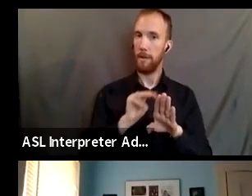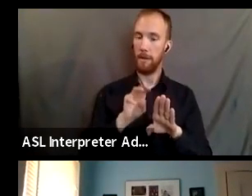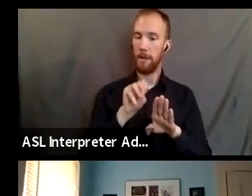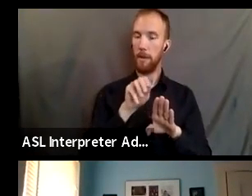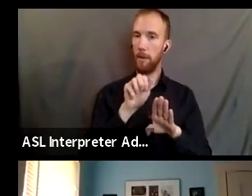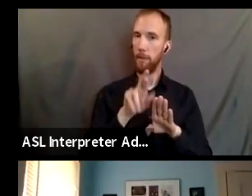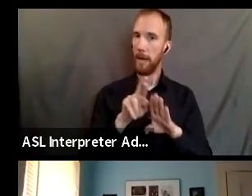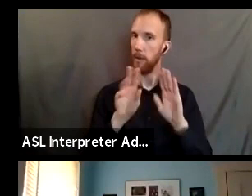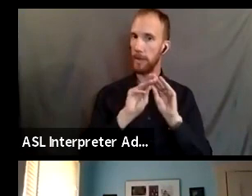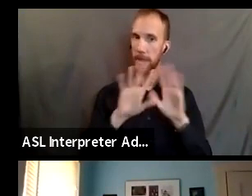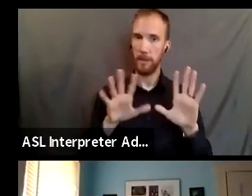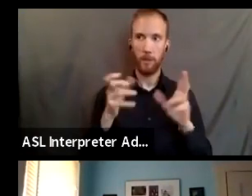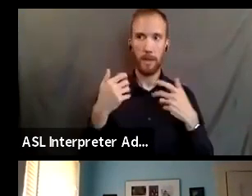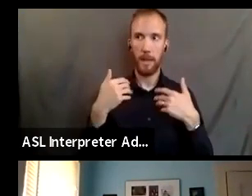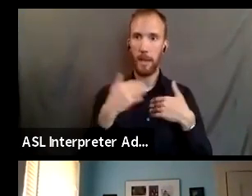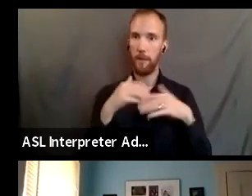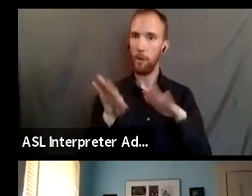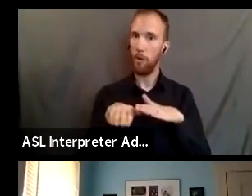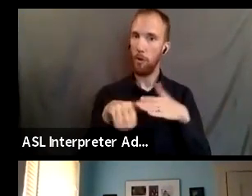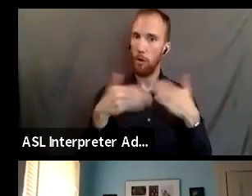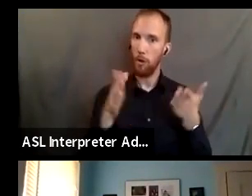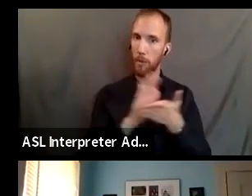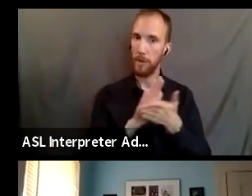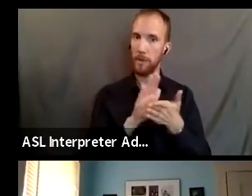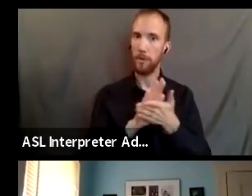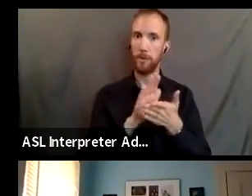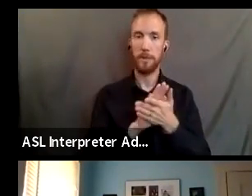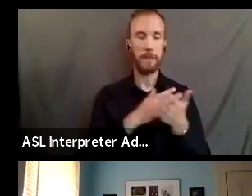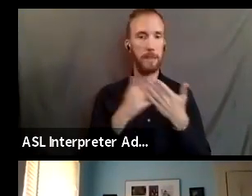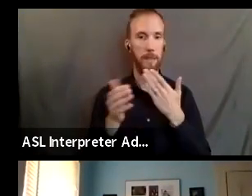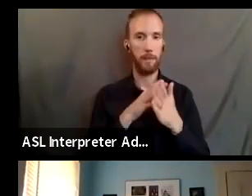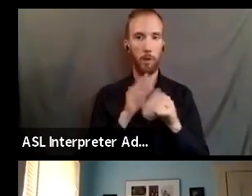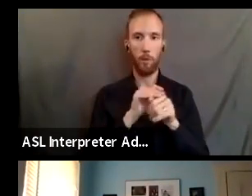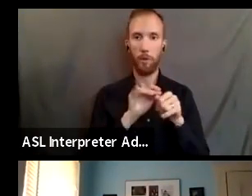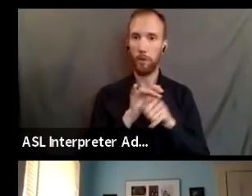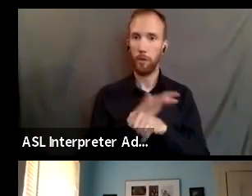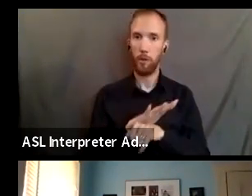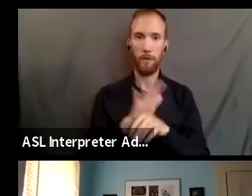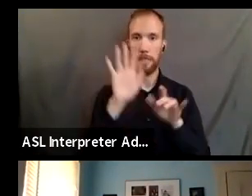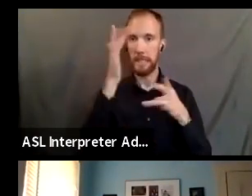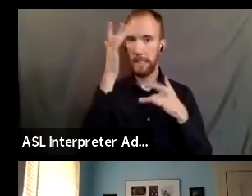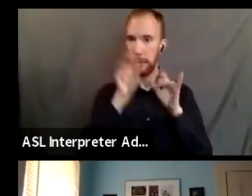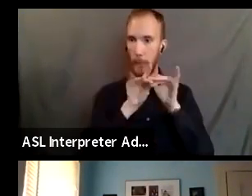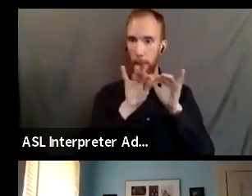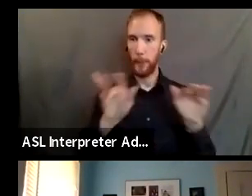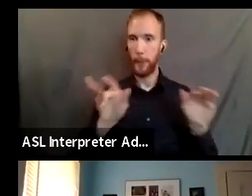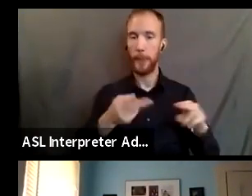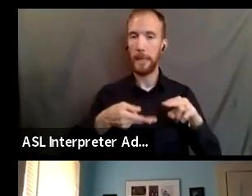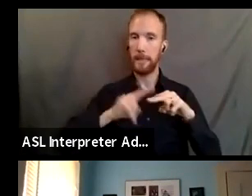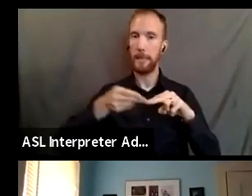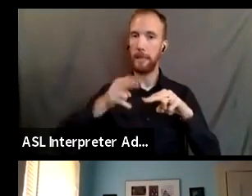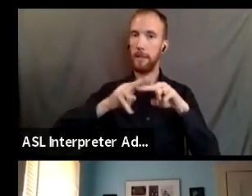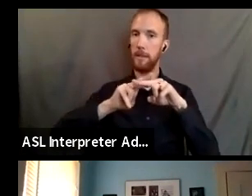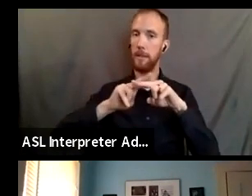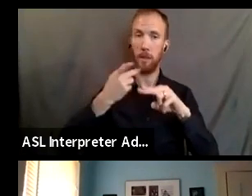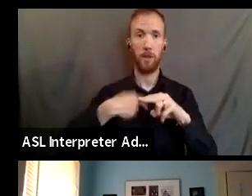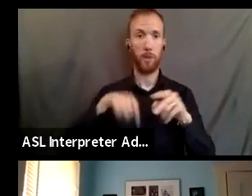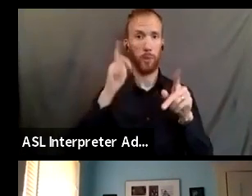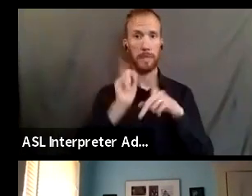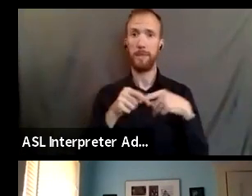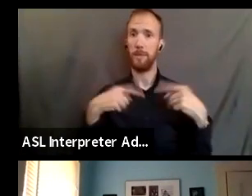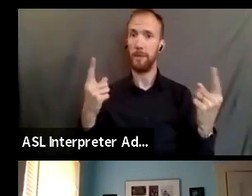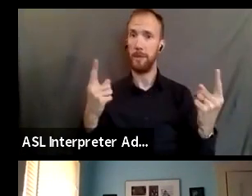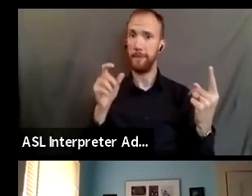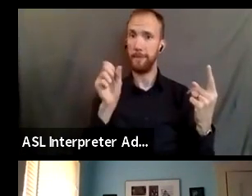to in-person instruction even with increasing covet infection rates not only did we disagree with this position but our